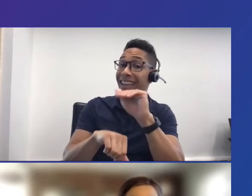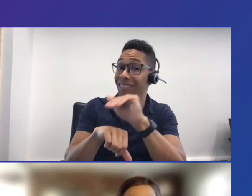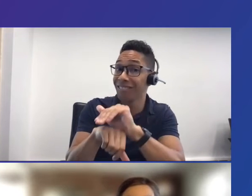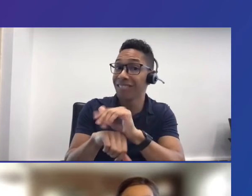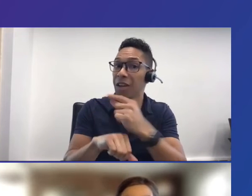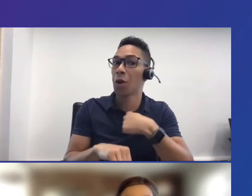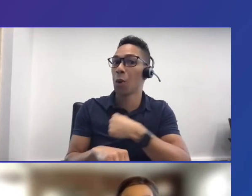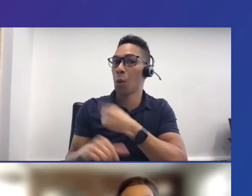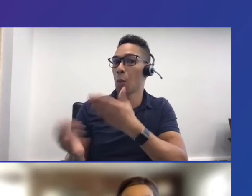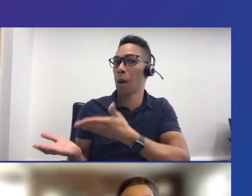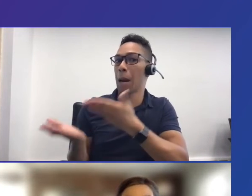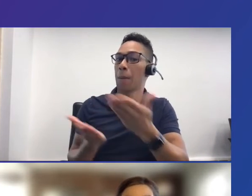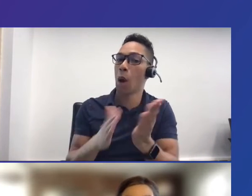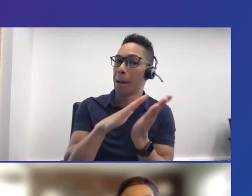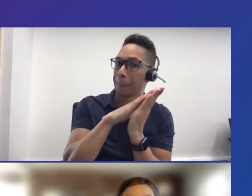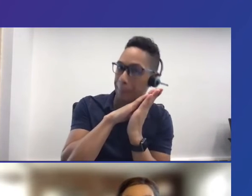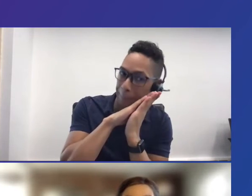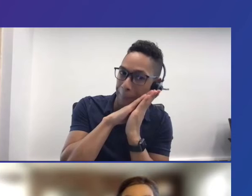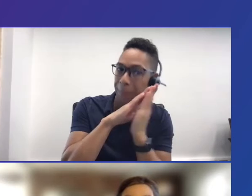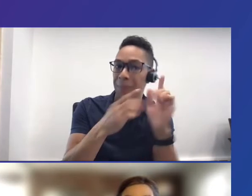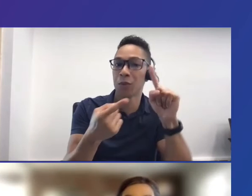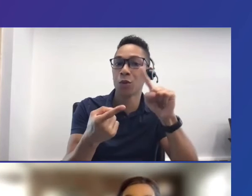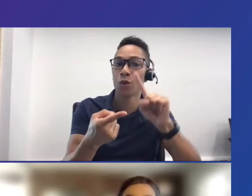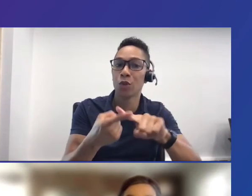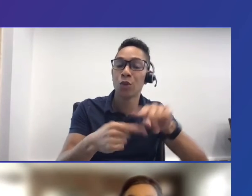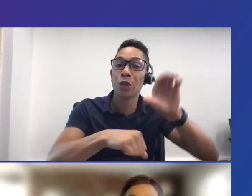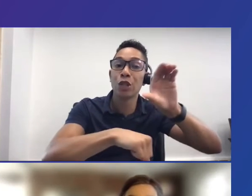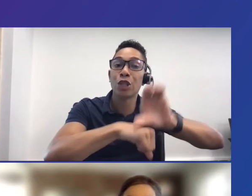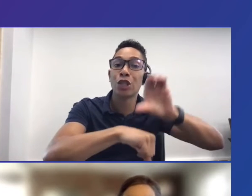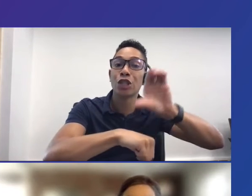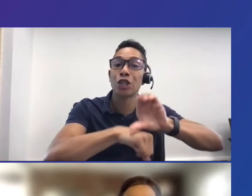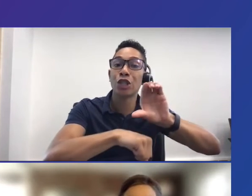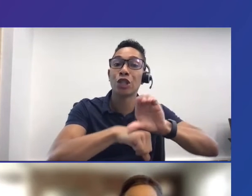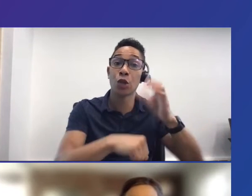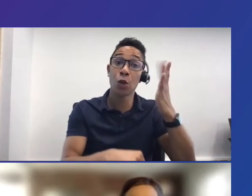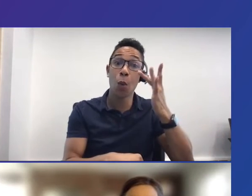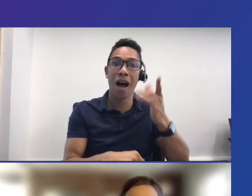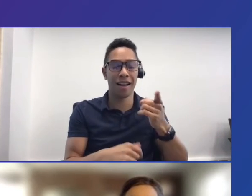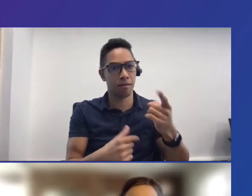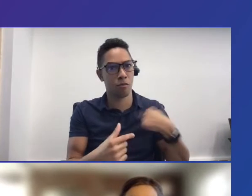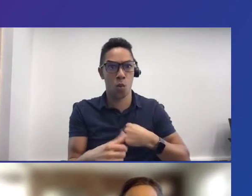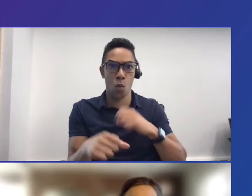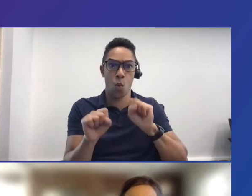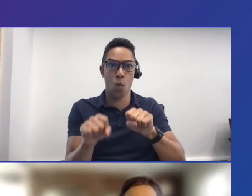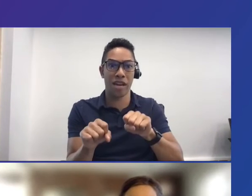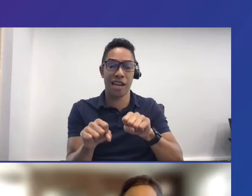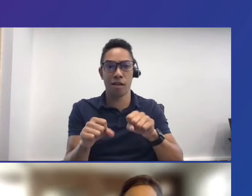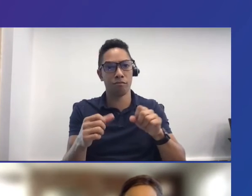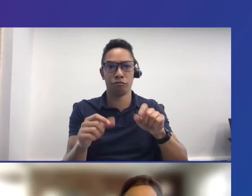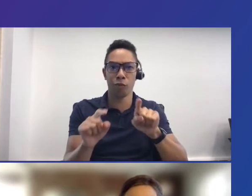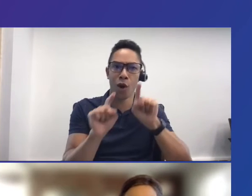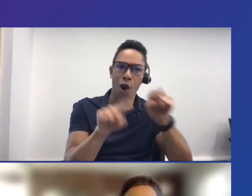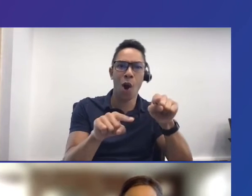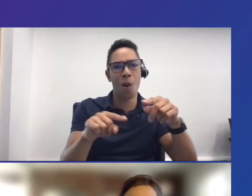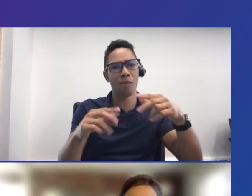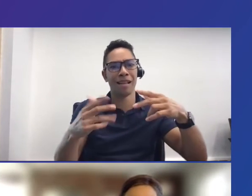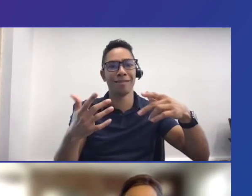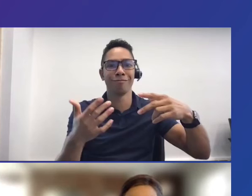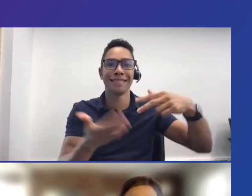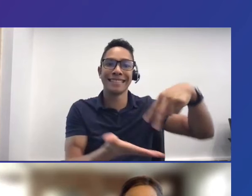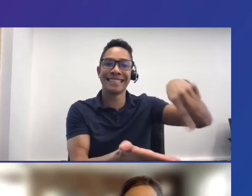our mattresses to the Judson Church, because they had a piece where everyone, rolled around and danced on